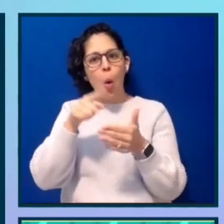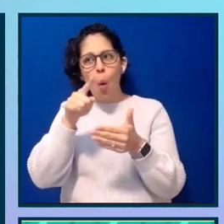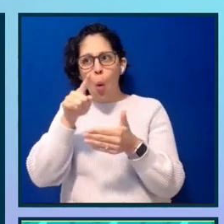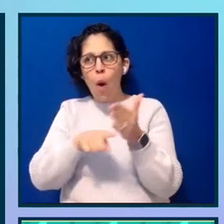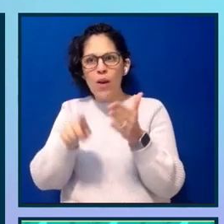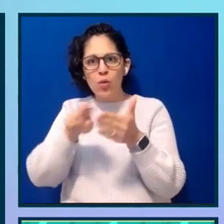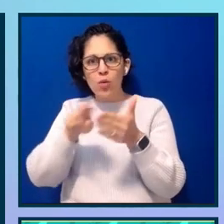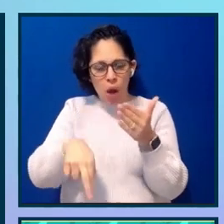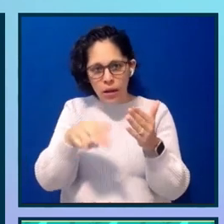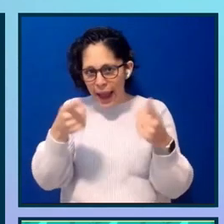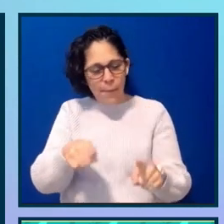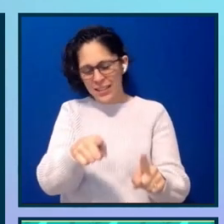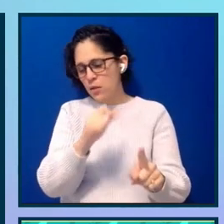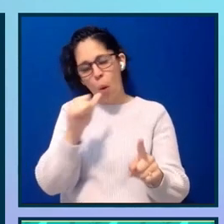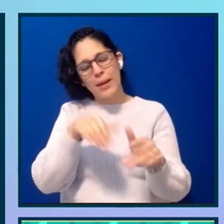pledge to do.